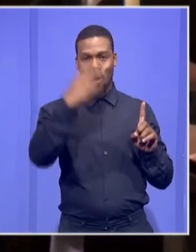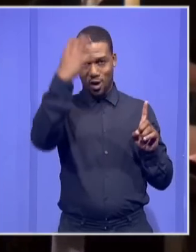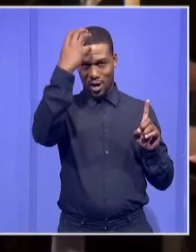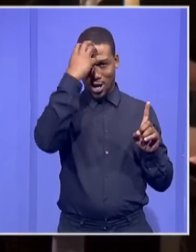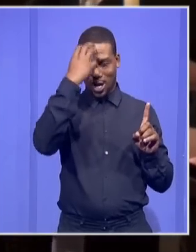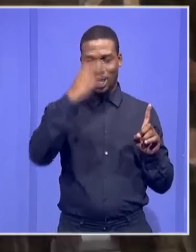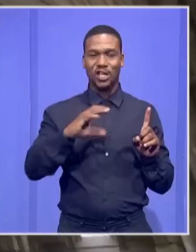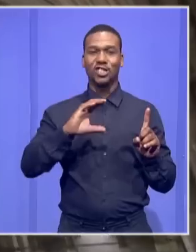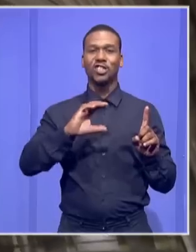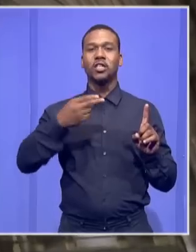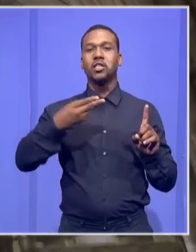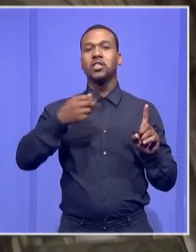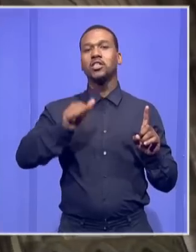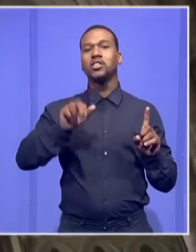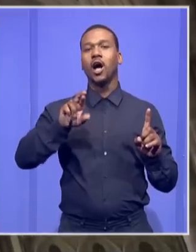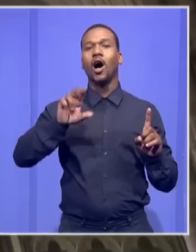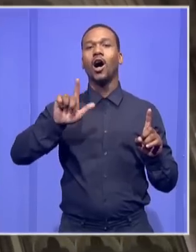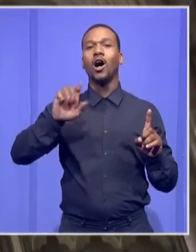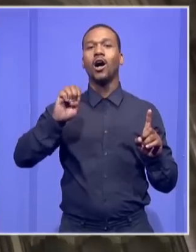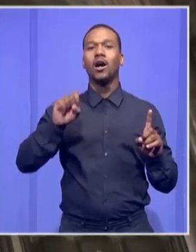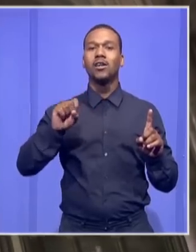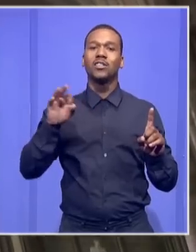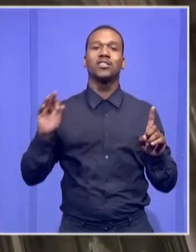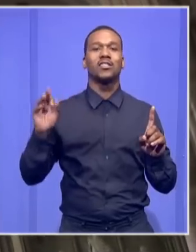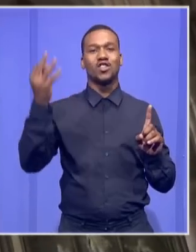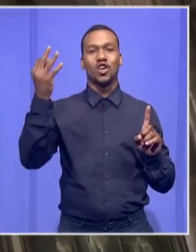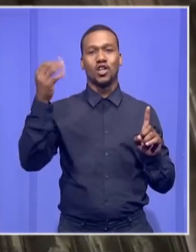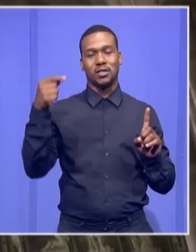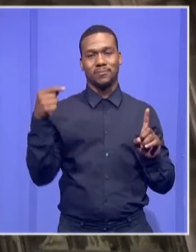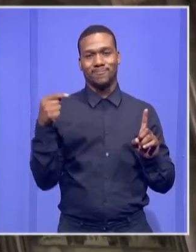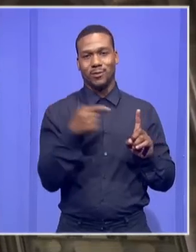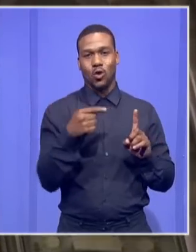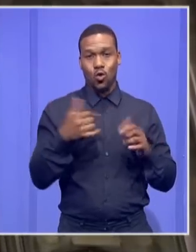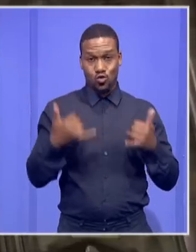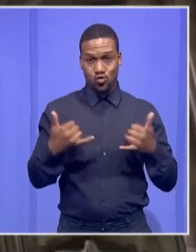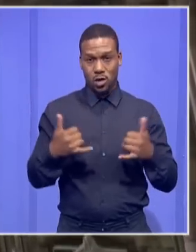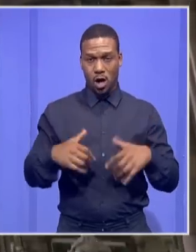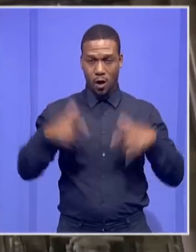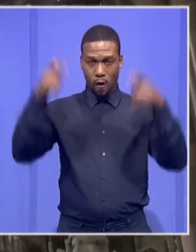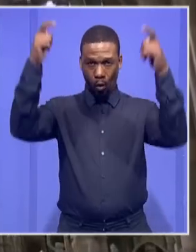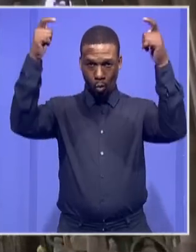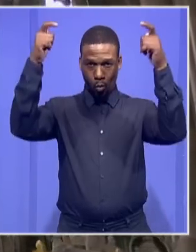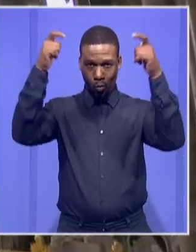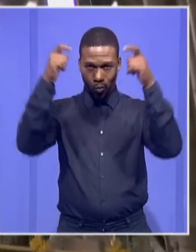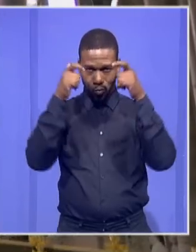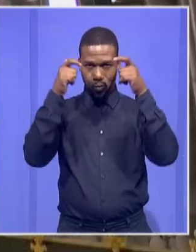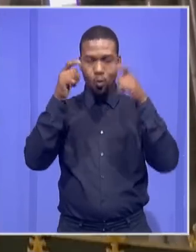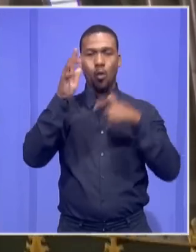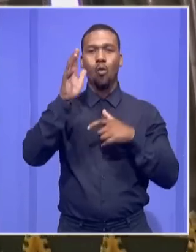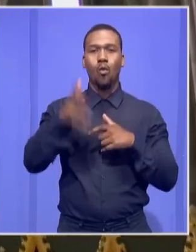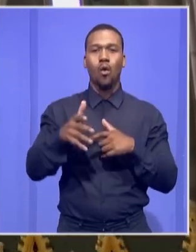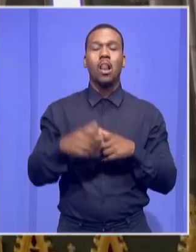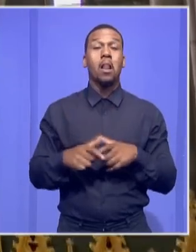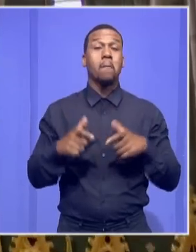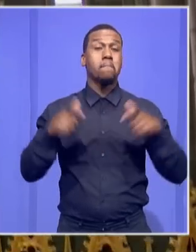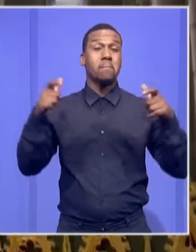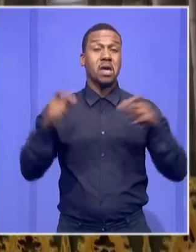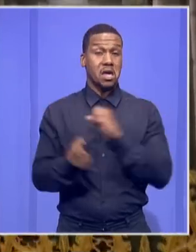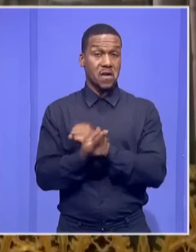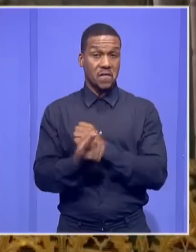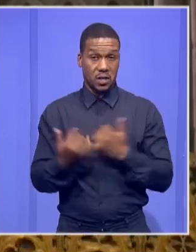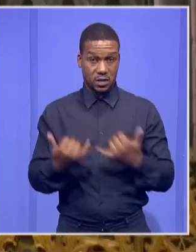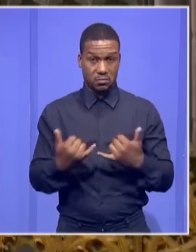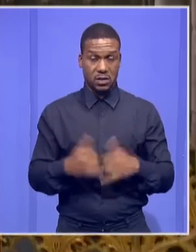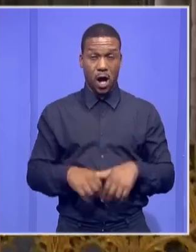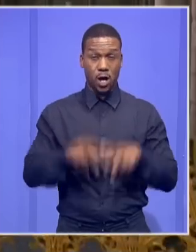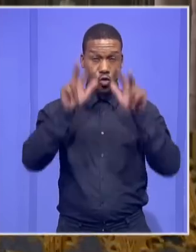of course. So Charles III will be crowned king today in Britain's biggest ceremonial event since the coronation